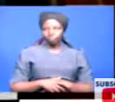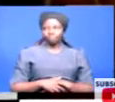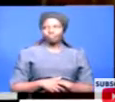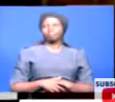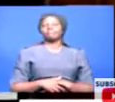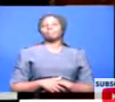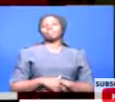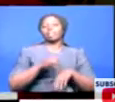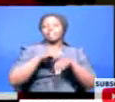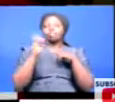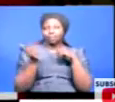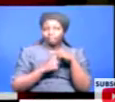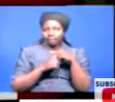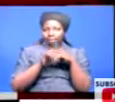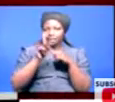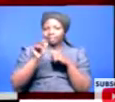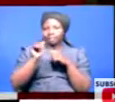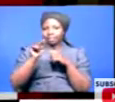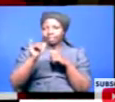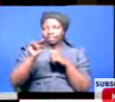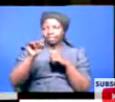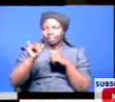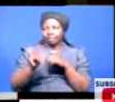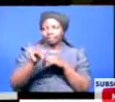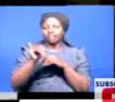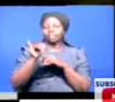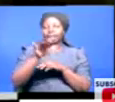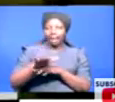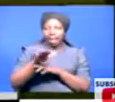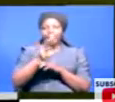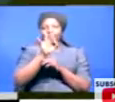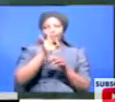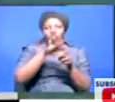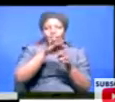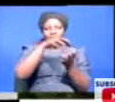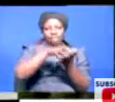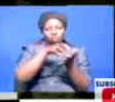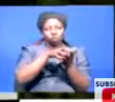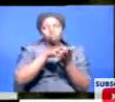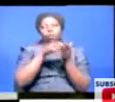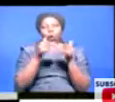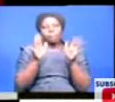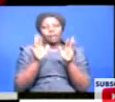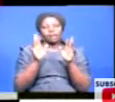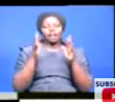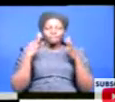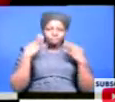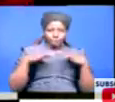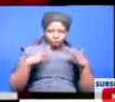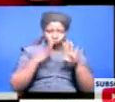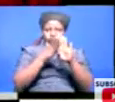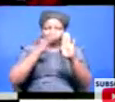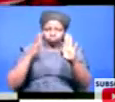6 a.m. at Kanyangi Ward, three polling stations were open with voters already queuing to cast their votes. Satisfied